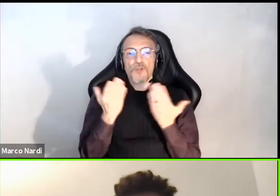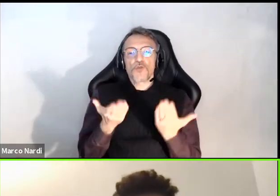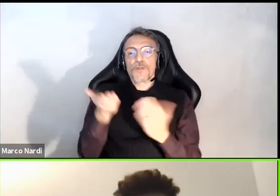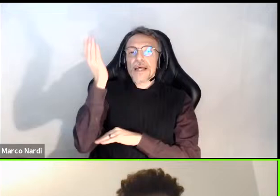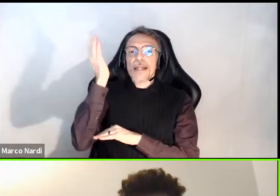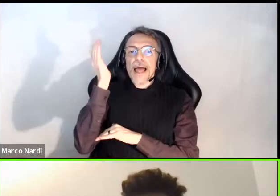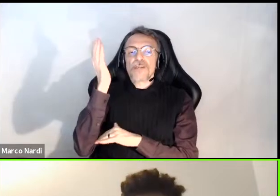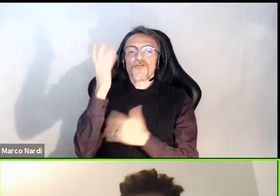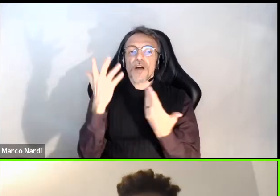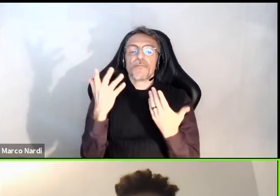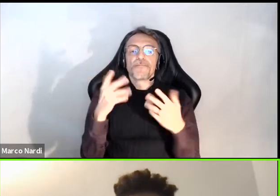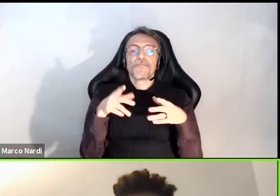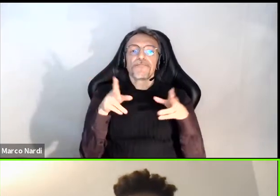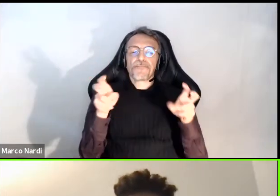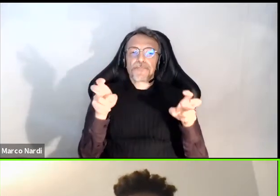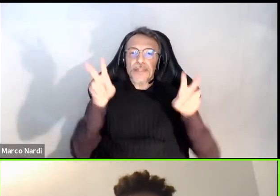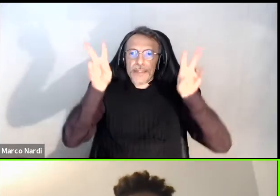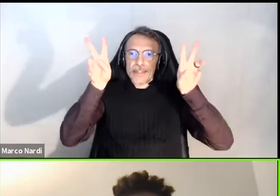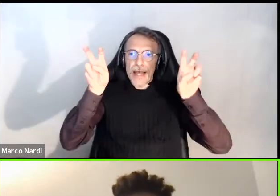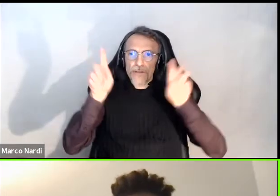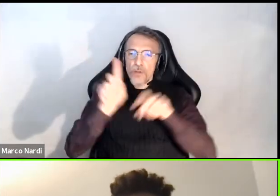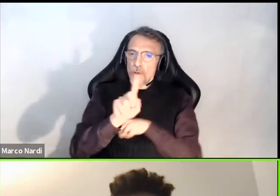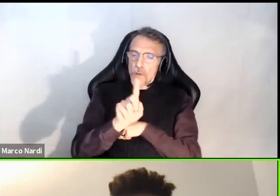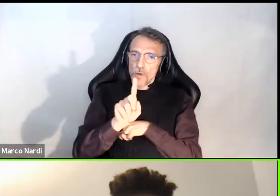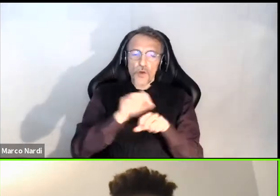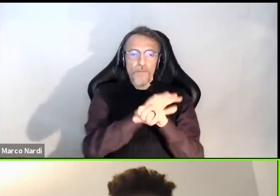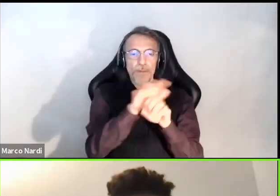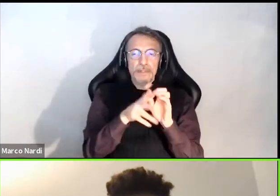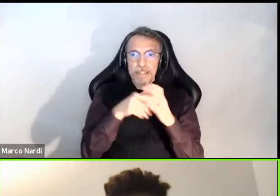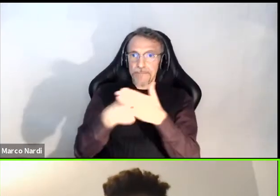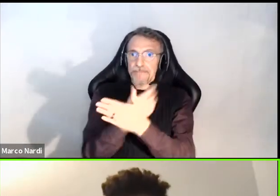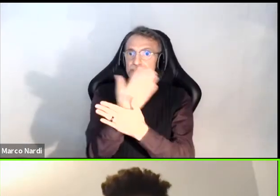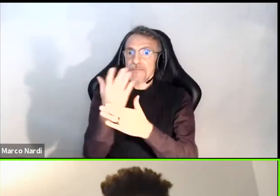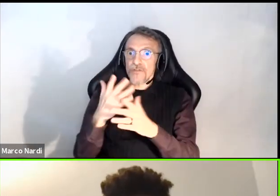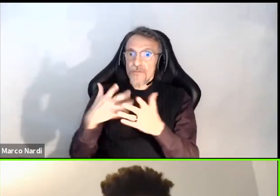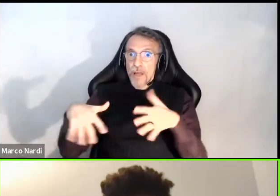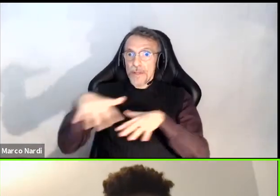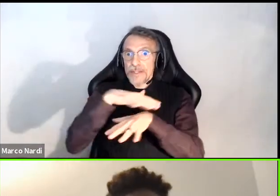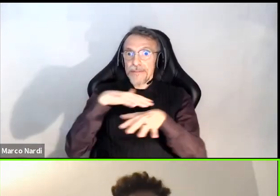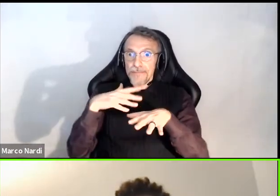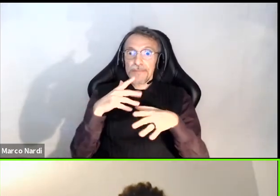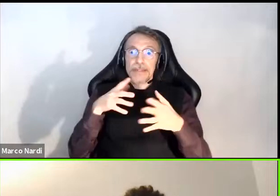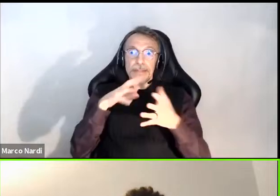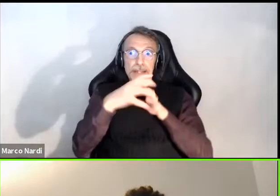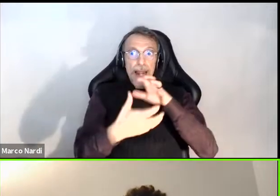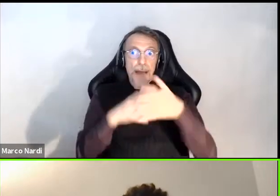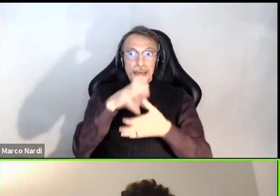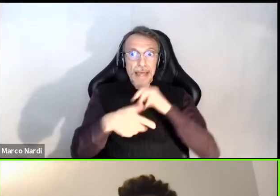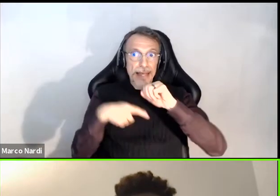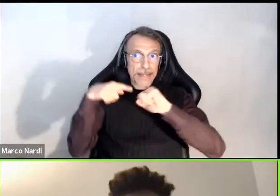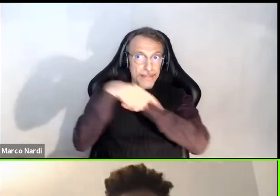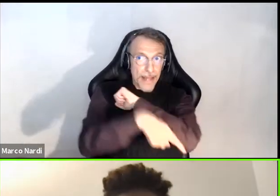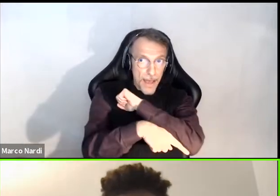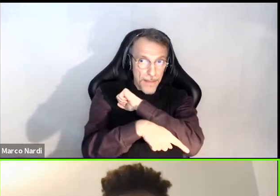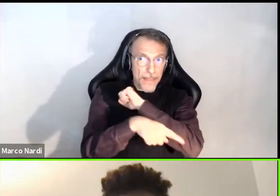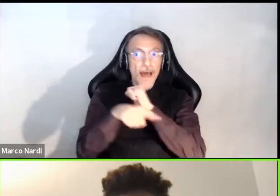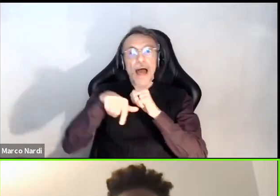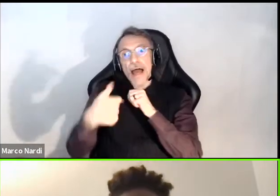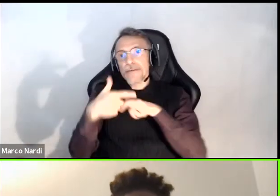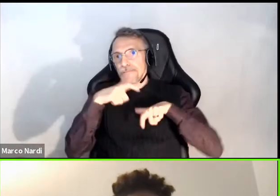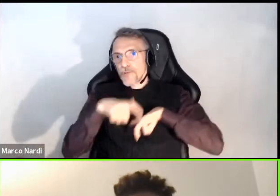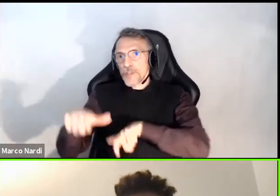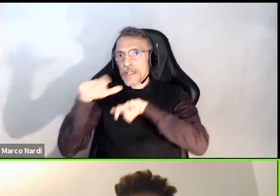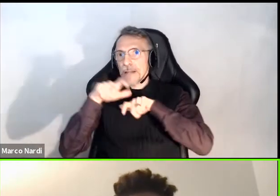titled COVID-19 and Development, Debt Dynamics and Sustainability. And we've got two